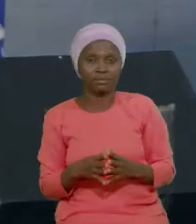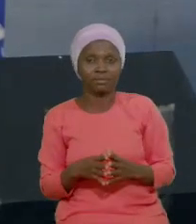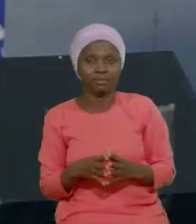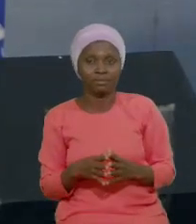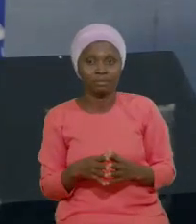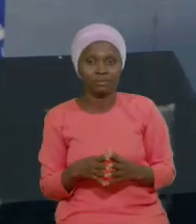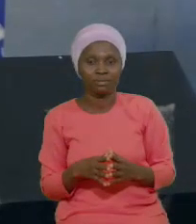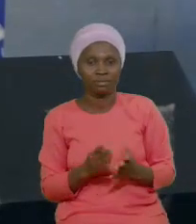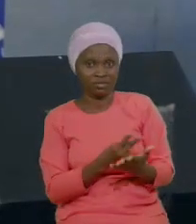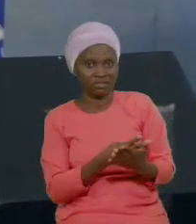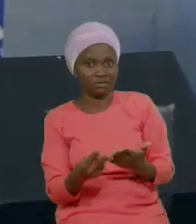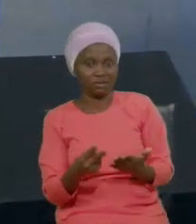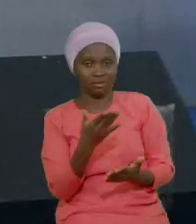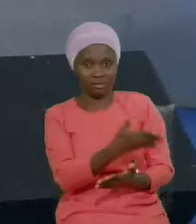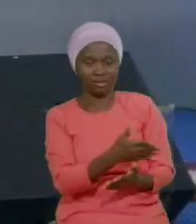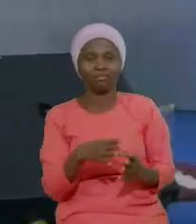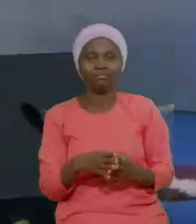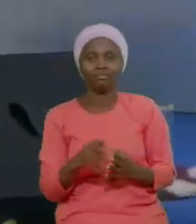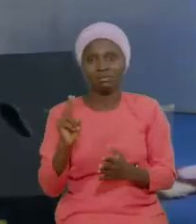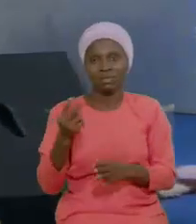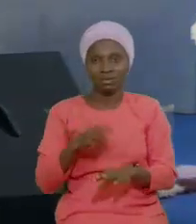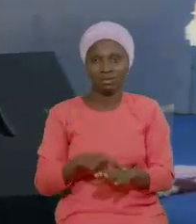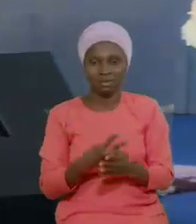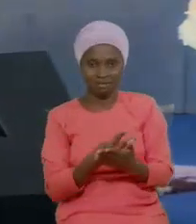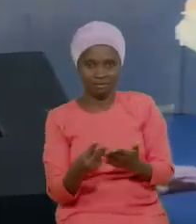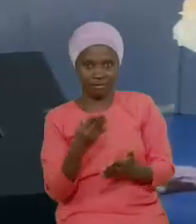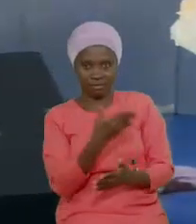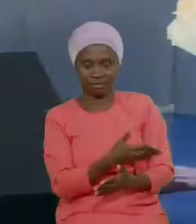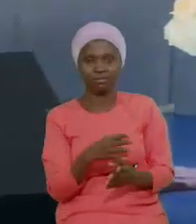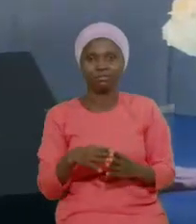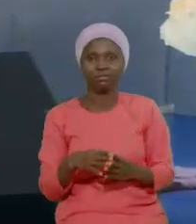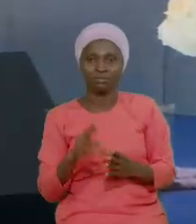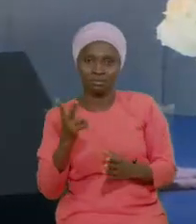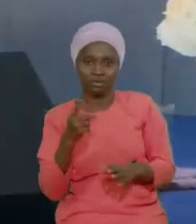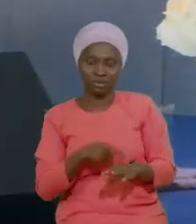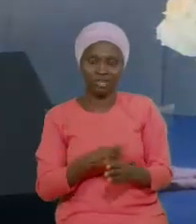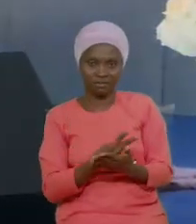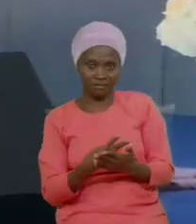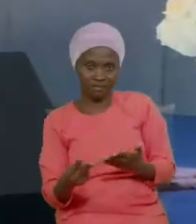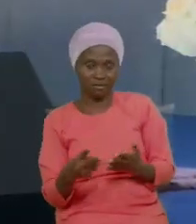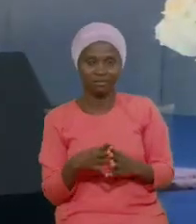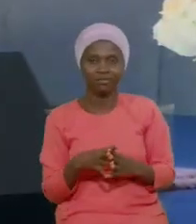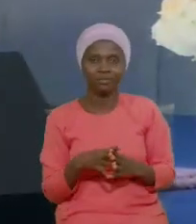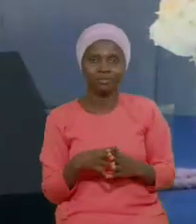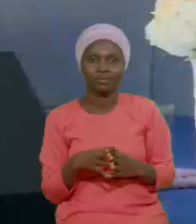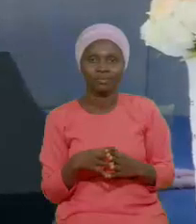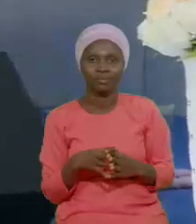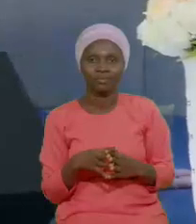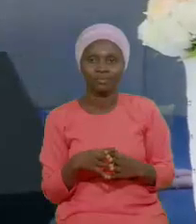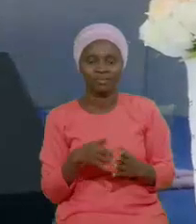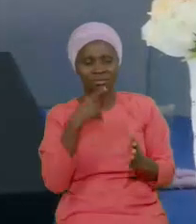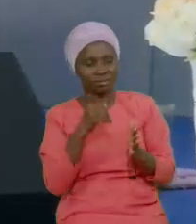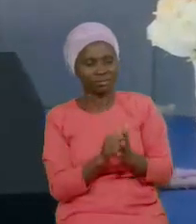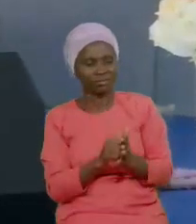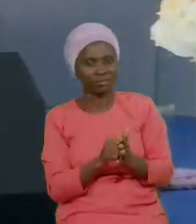he failed. Second time, he failed. Third time, he failed. He said,